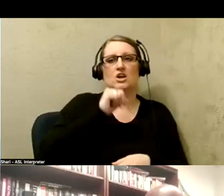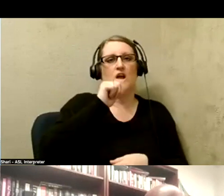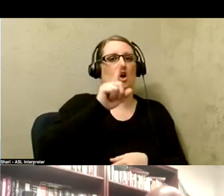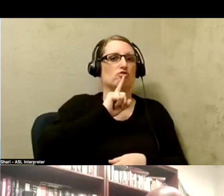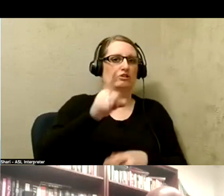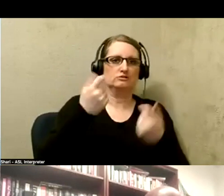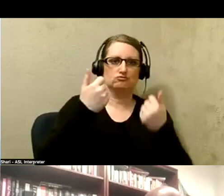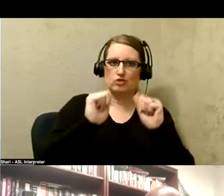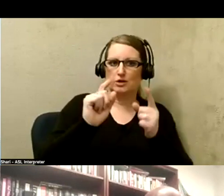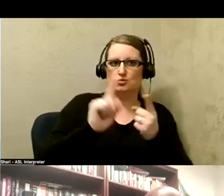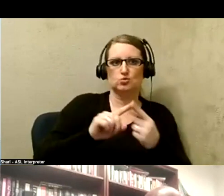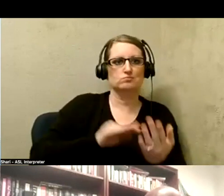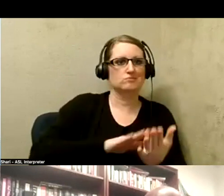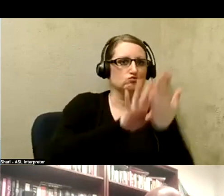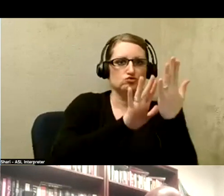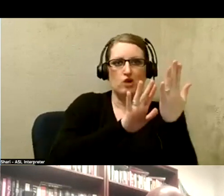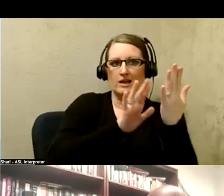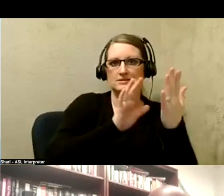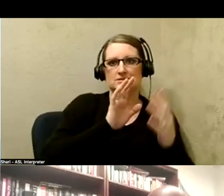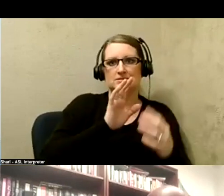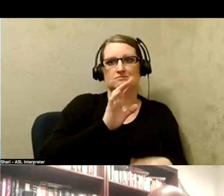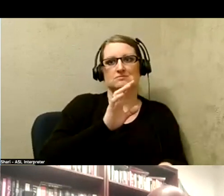address the